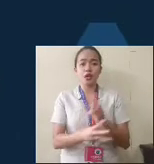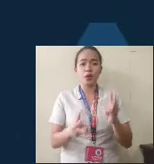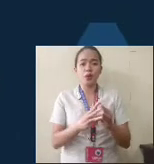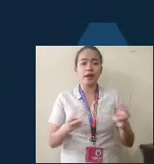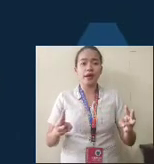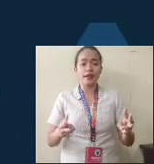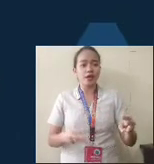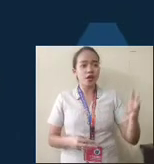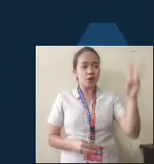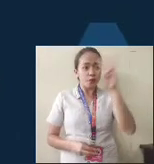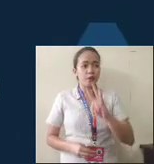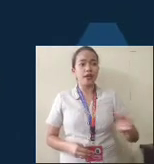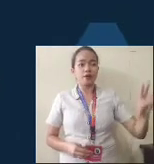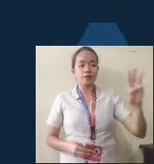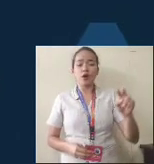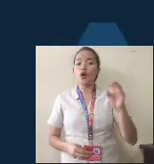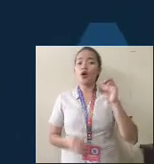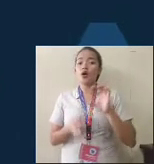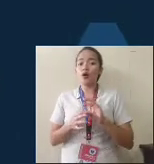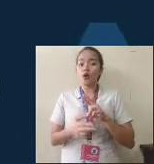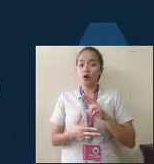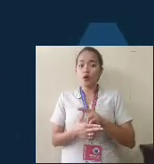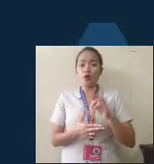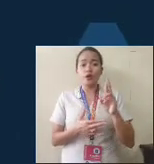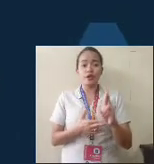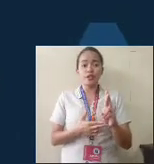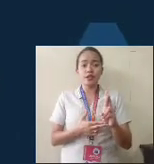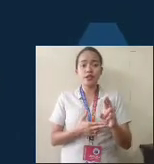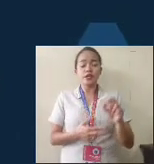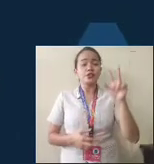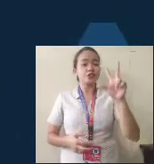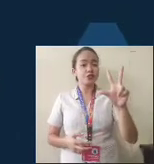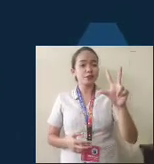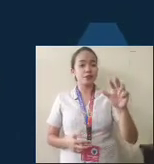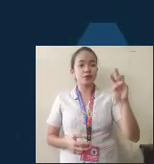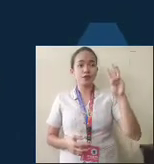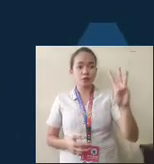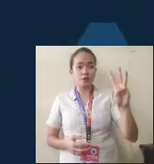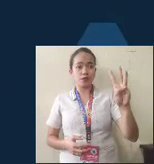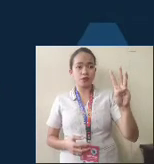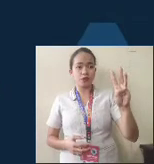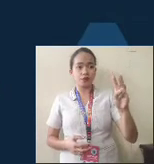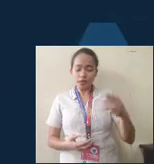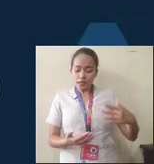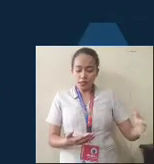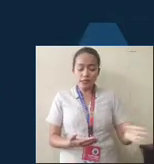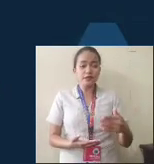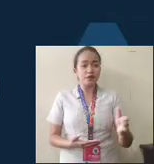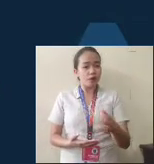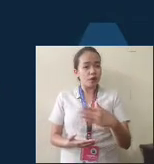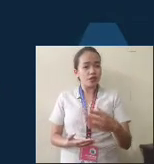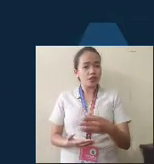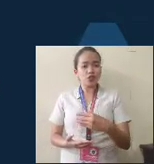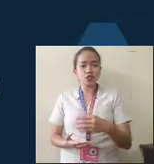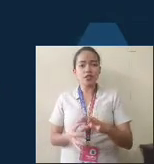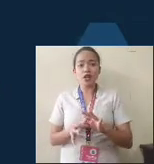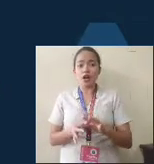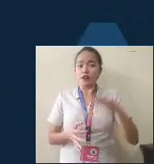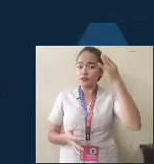is accessed via the Internet. Why people access the web? First